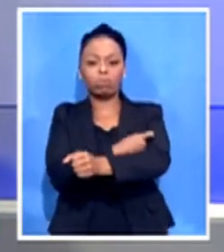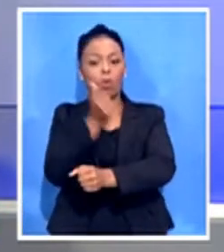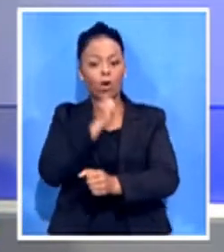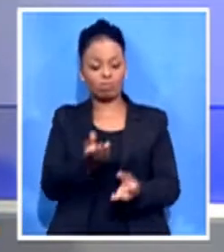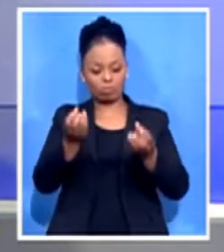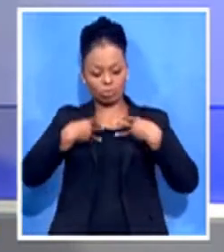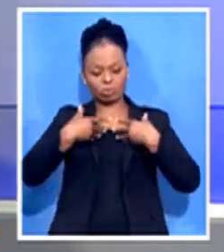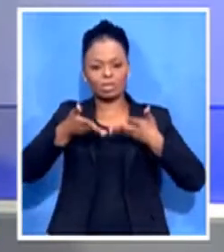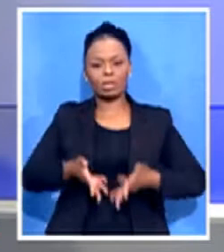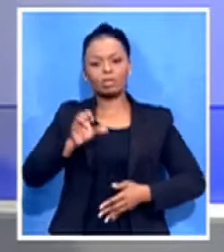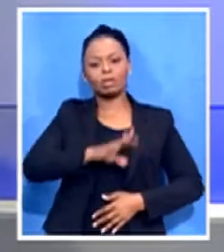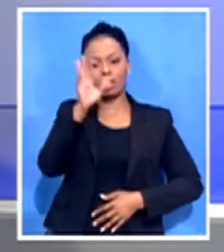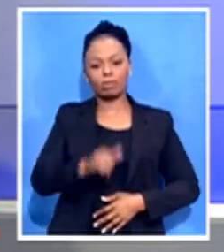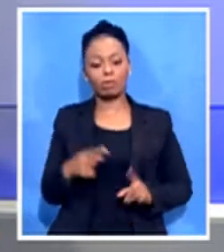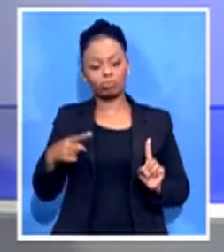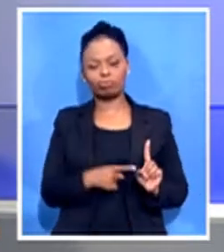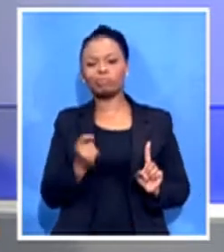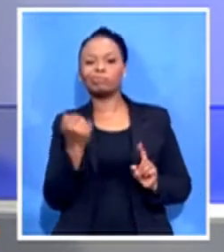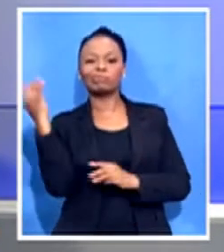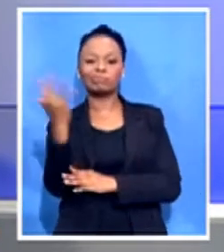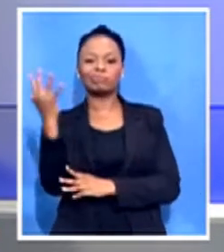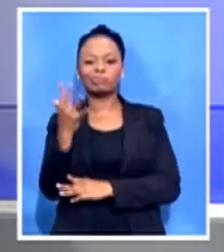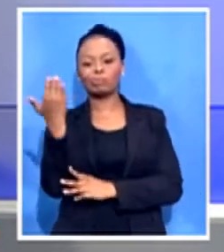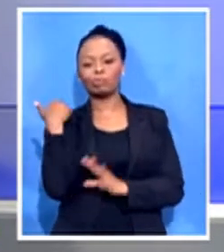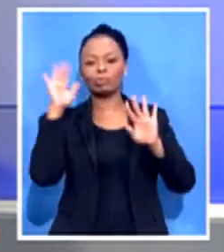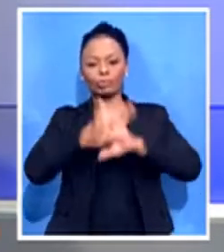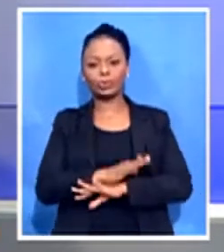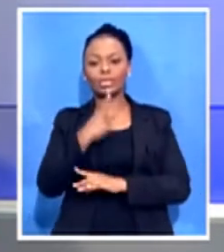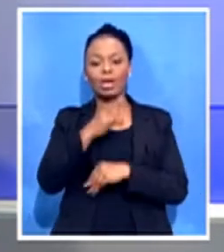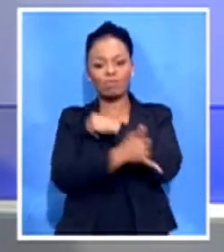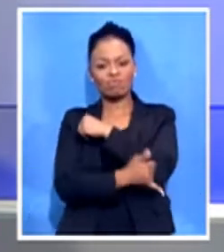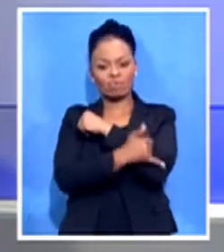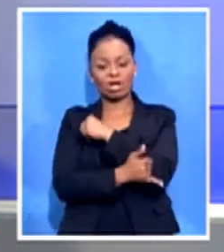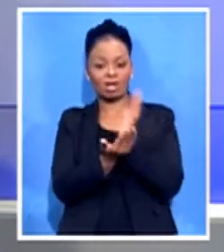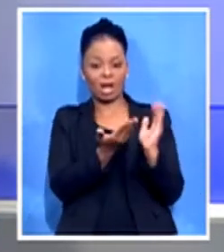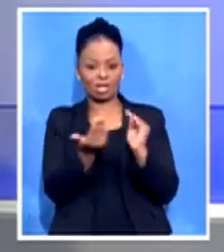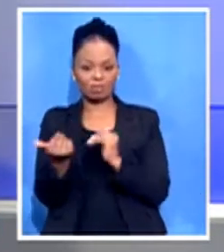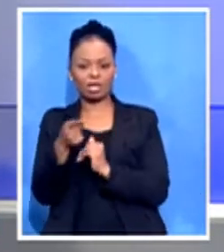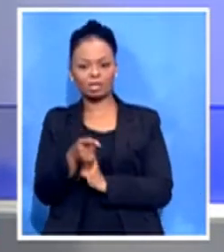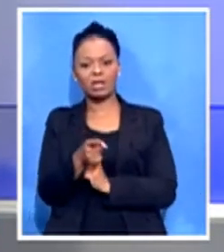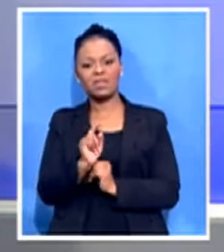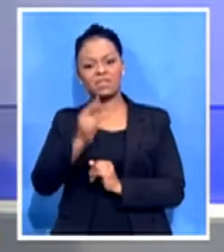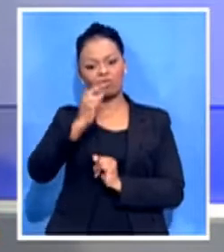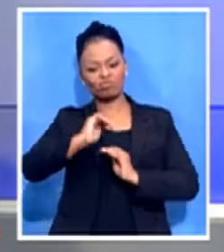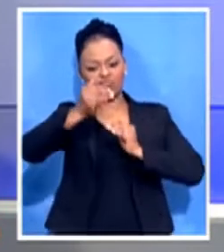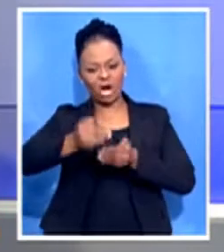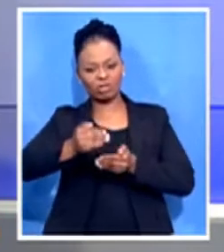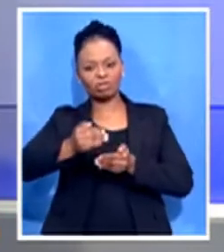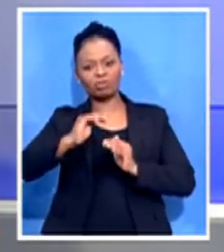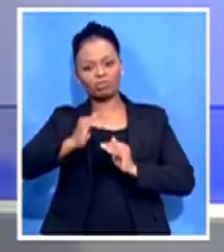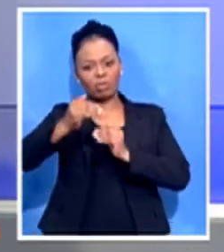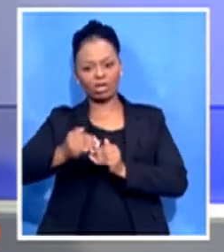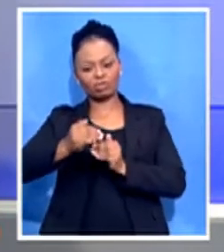said the country is expected to receive the first batch of vaccines early next year, which will cover about 10%